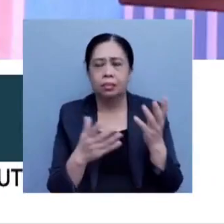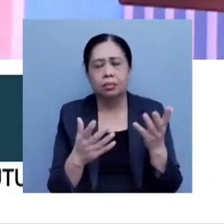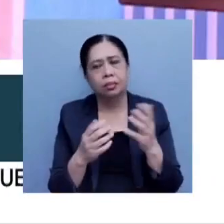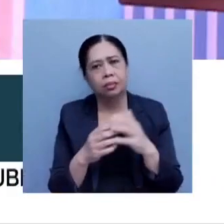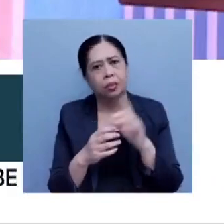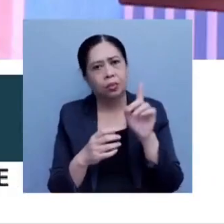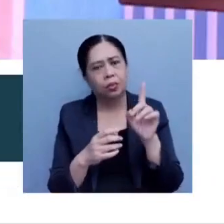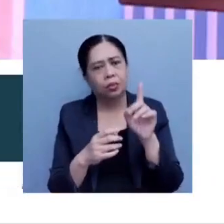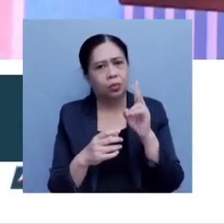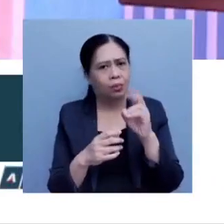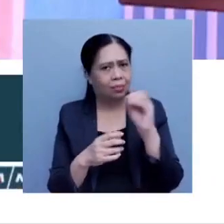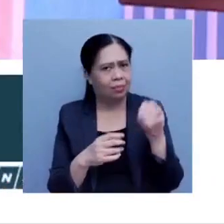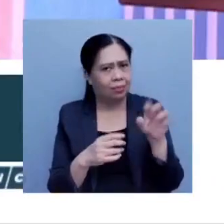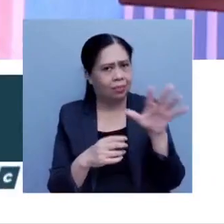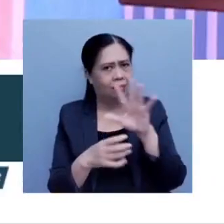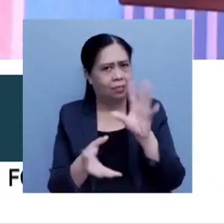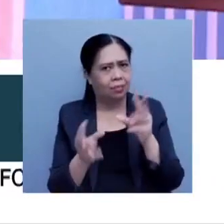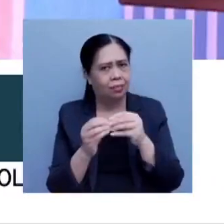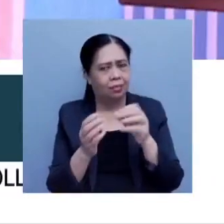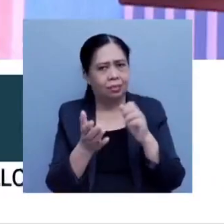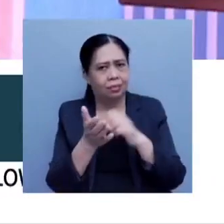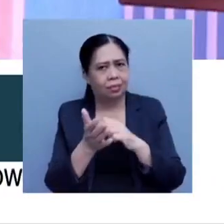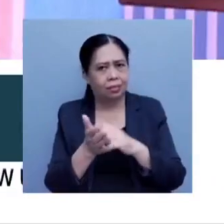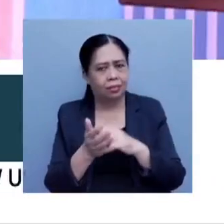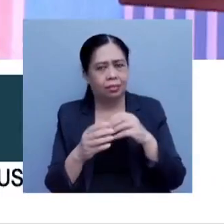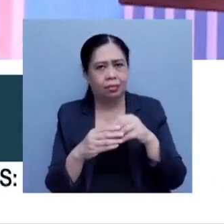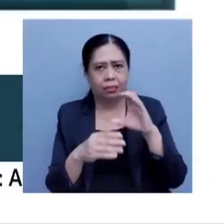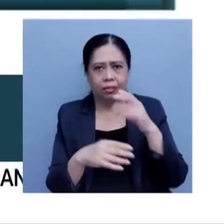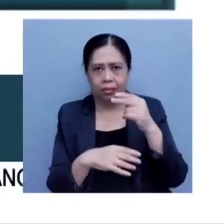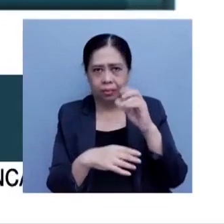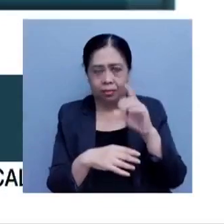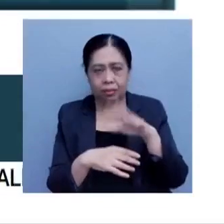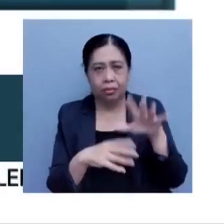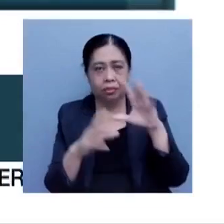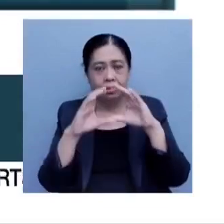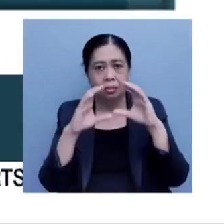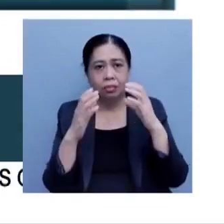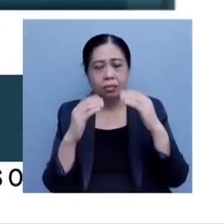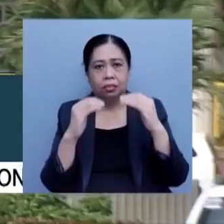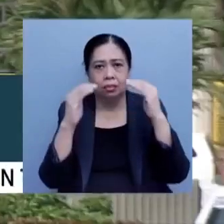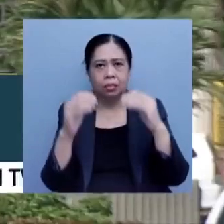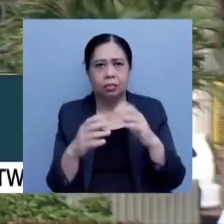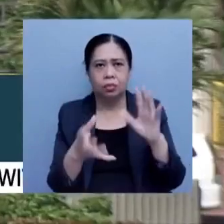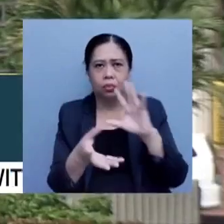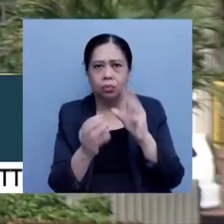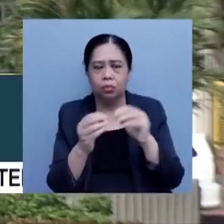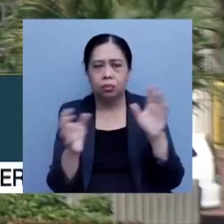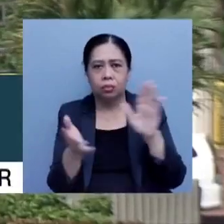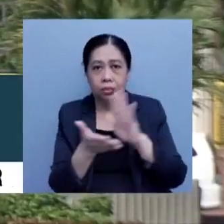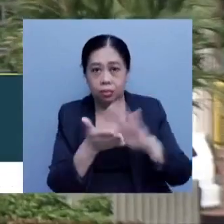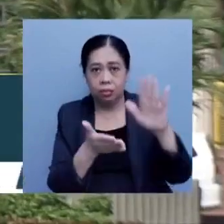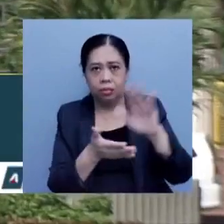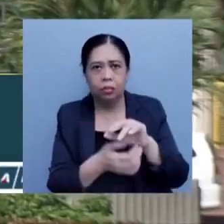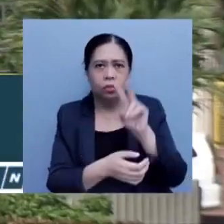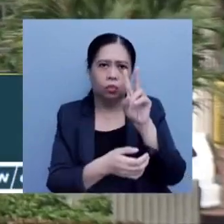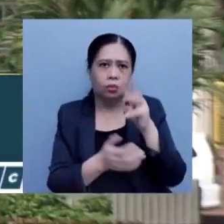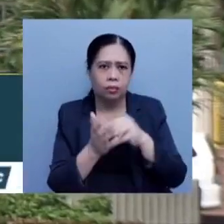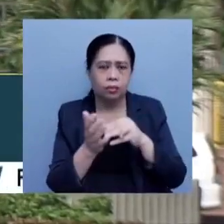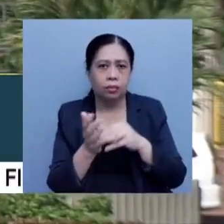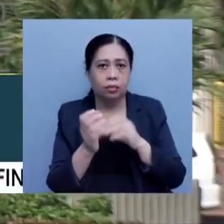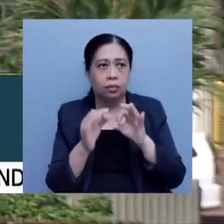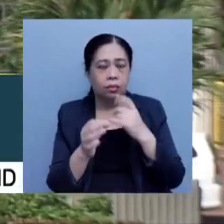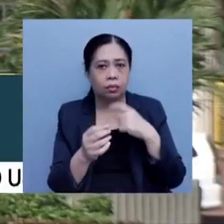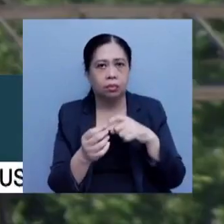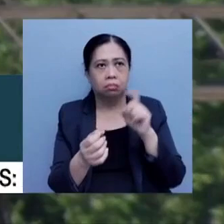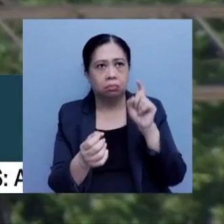or 2% of the total enrollment in higher ed. The total enrollment is close to 2 million. Should we impose what we